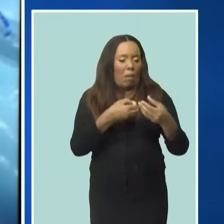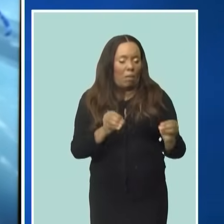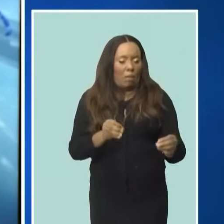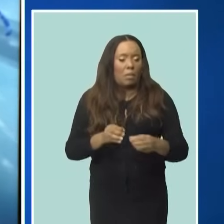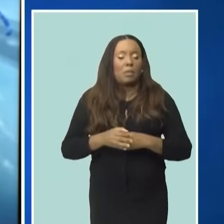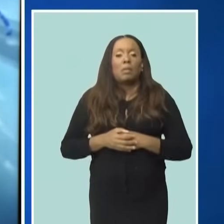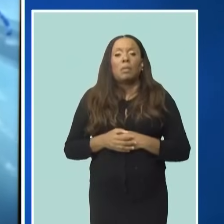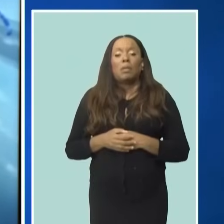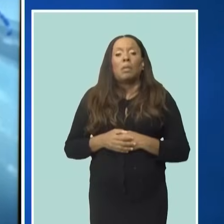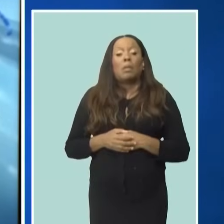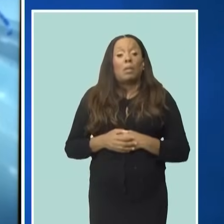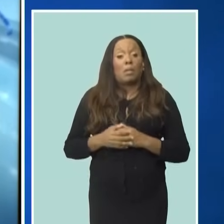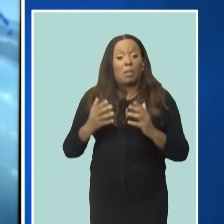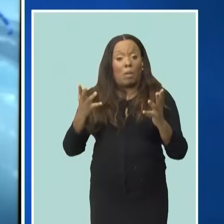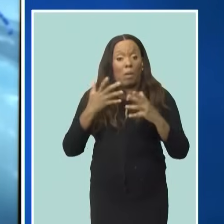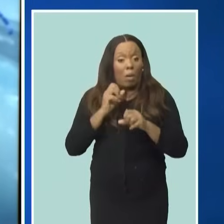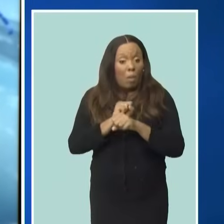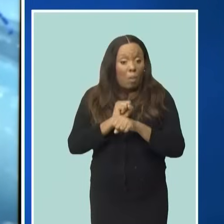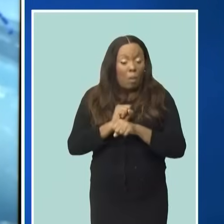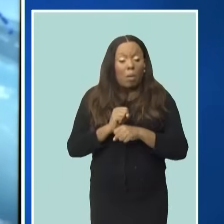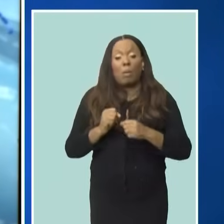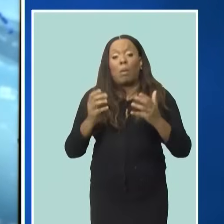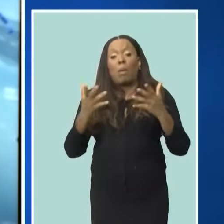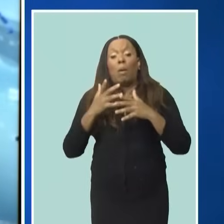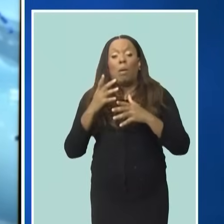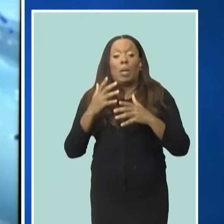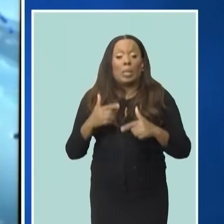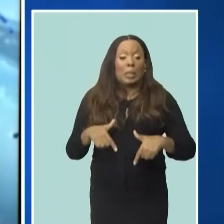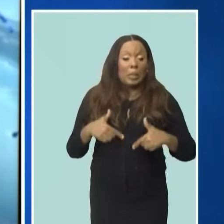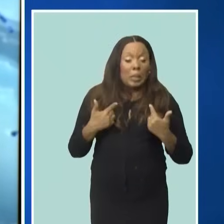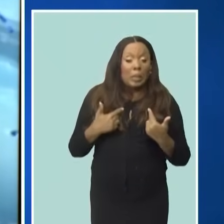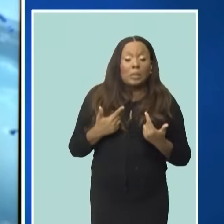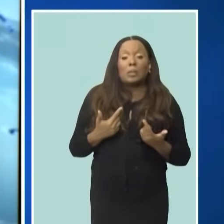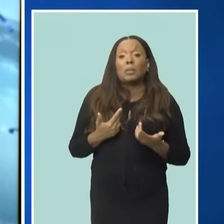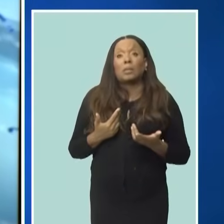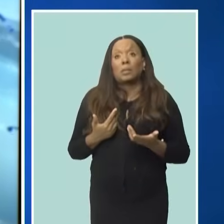Once they intend to work or they intend to live indefinitely,